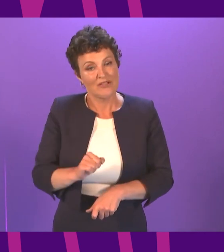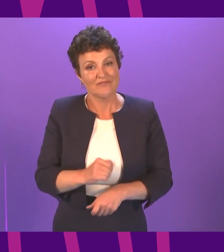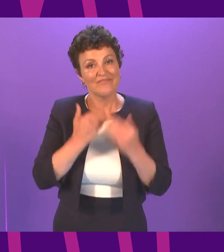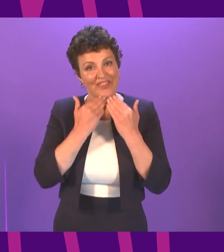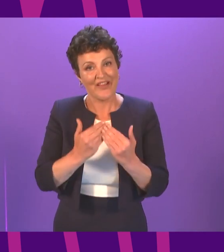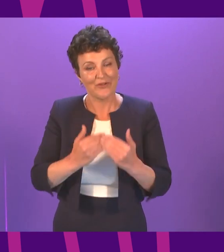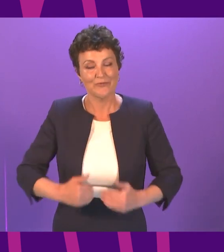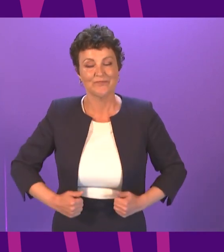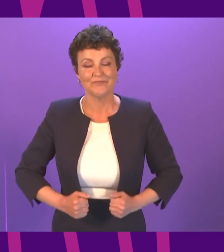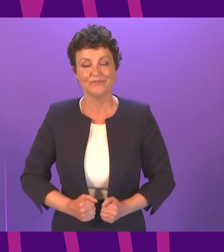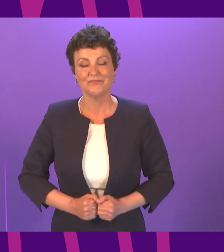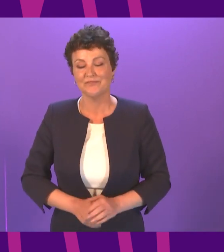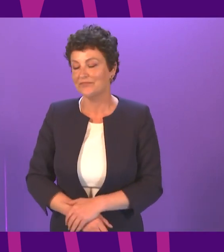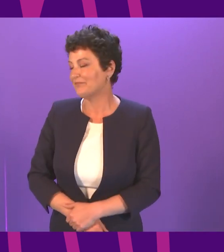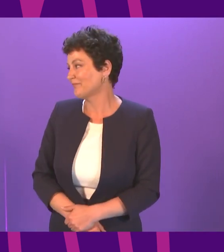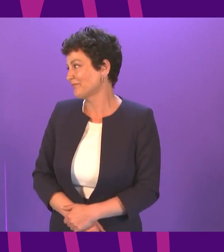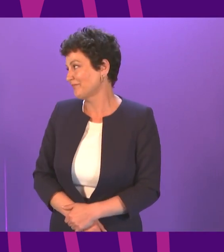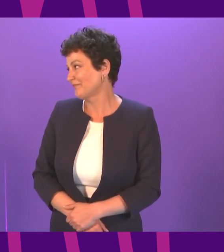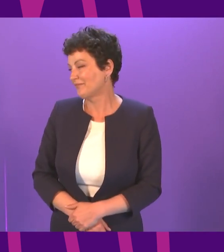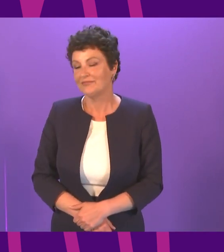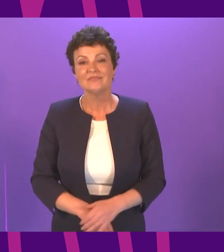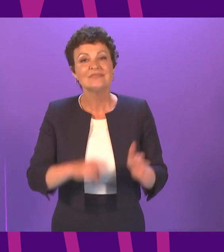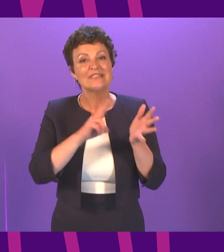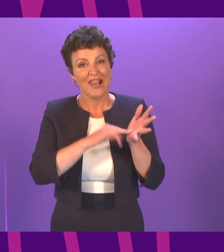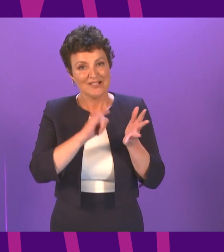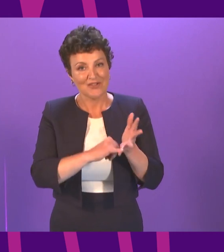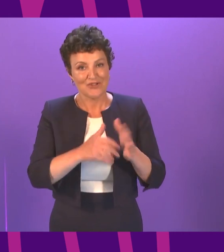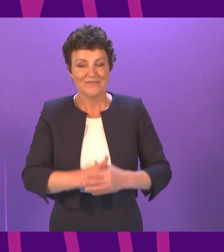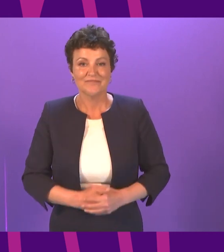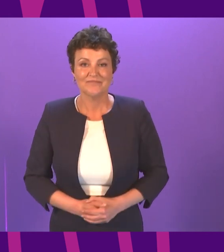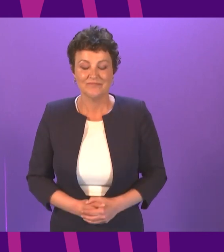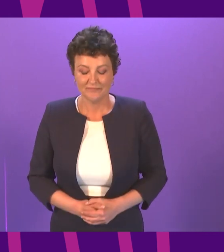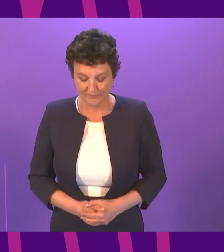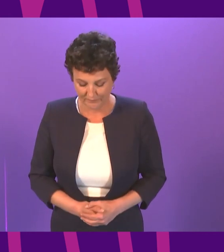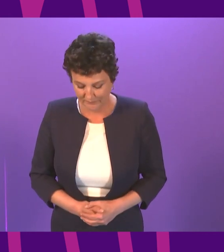Thank you. I now call on Nicola Sturgeon. Presiding Officer,